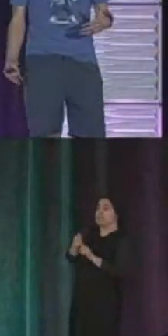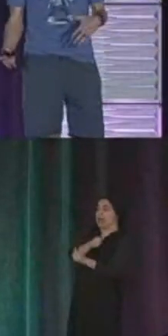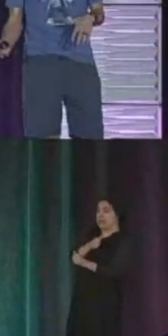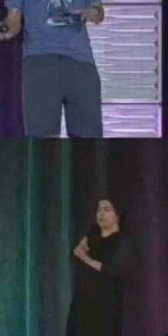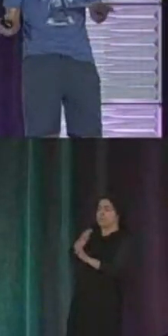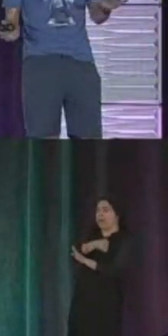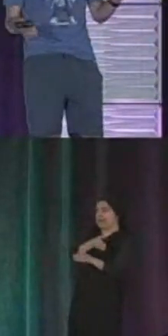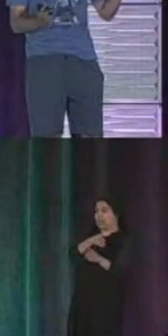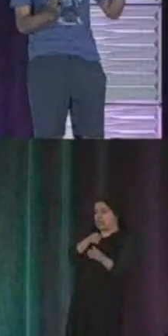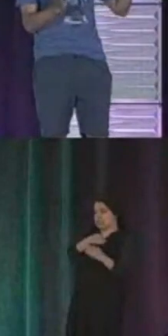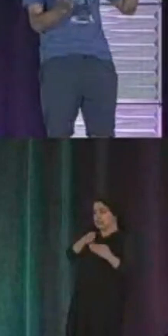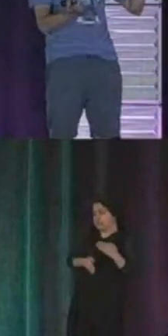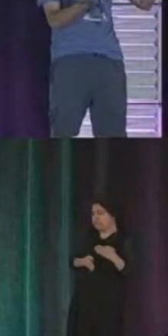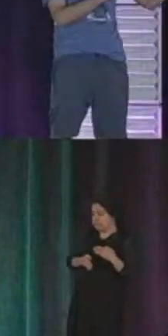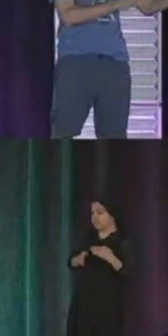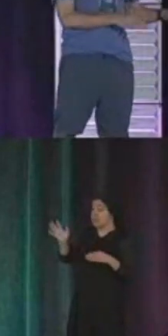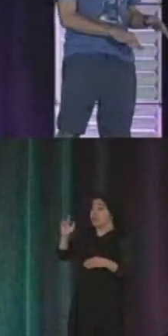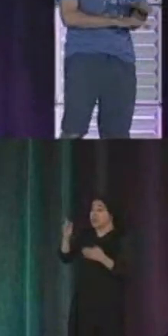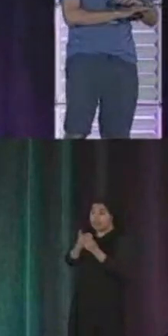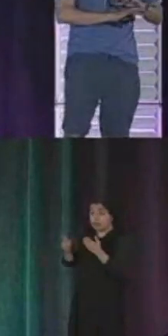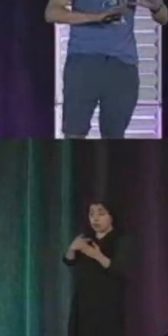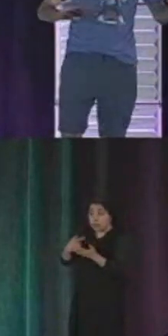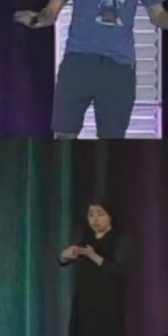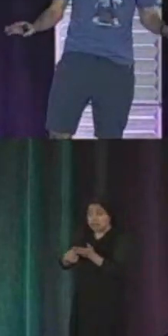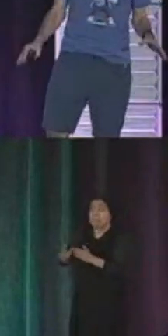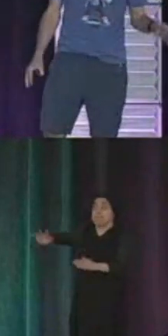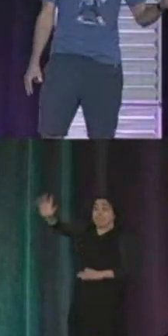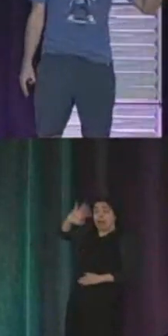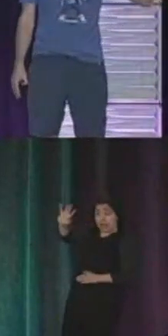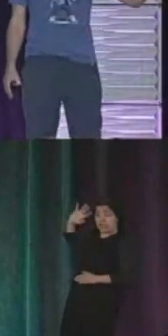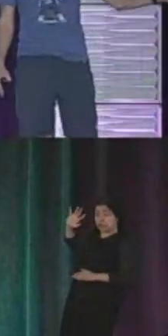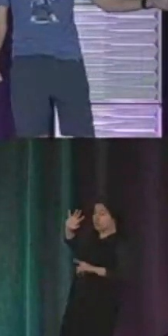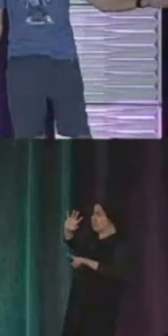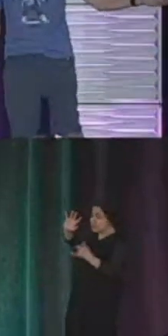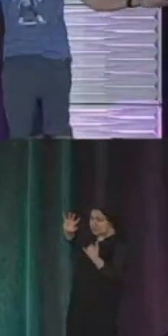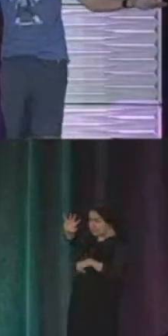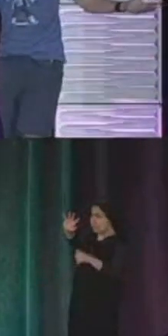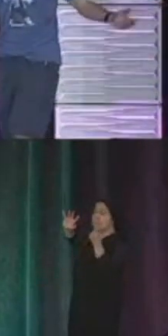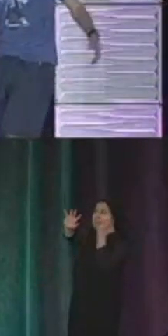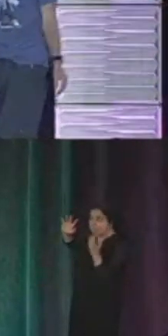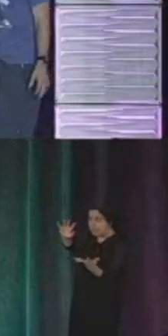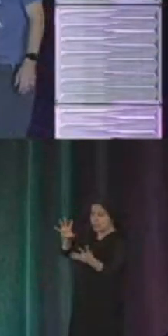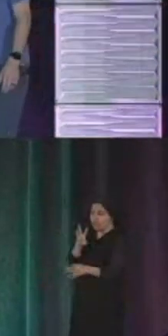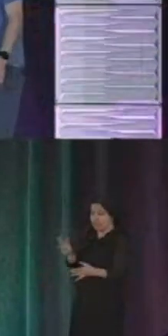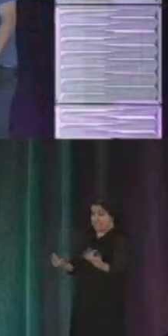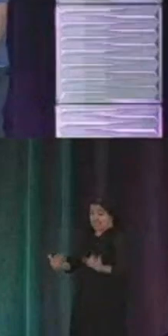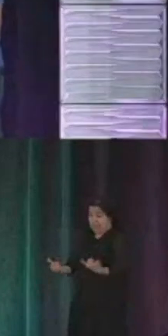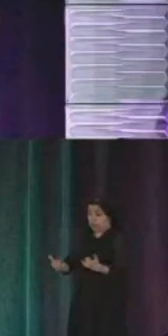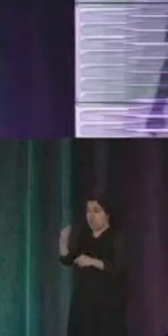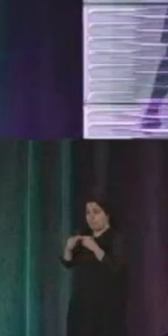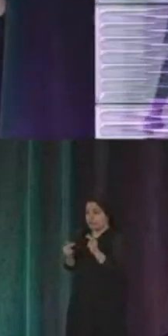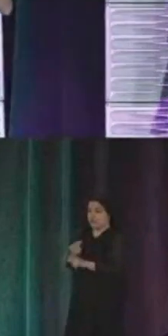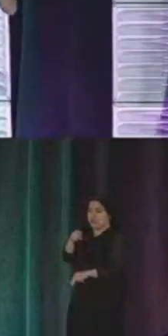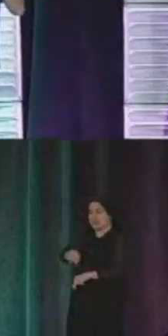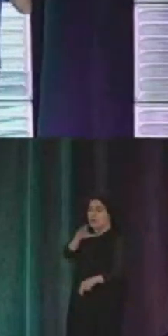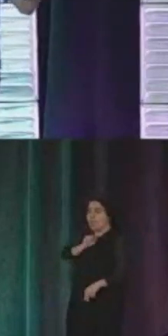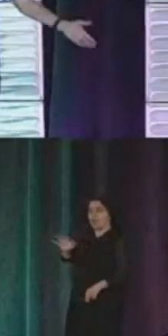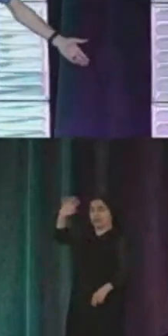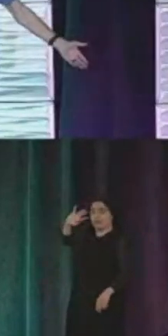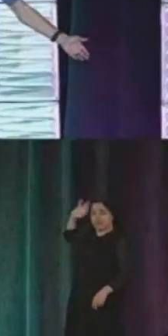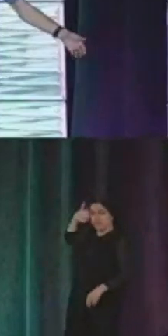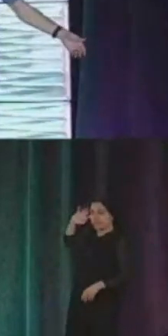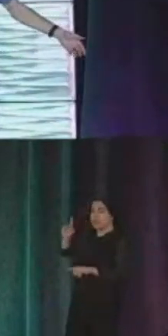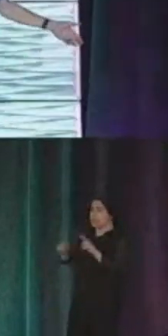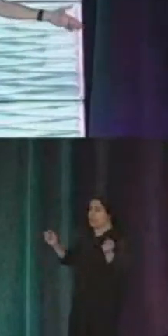say also that even though I'm talking about this in the past tense, there are still many websites that are built with this architecture. But